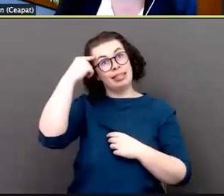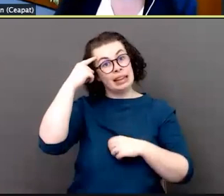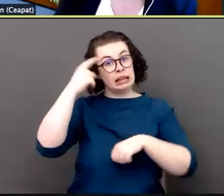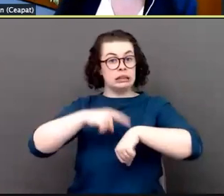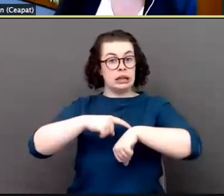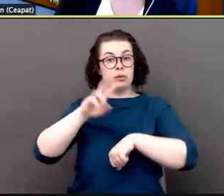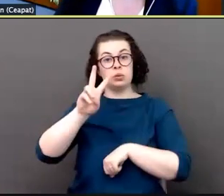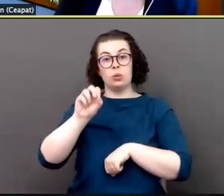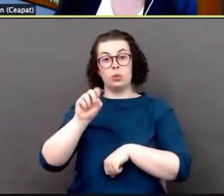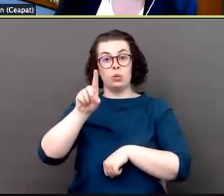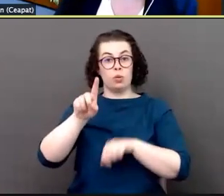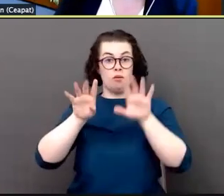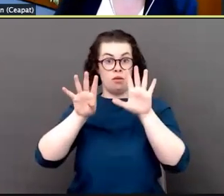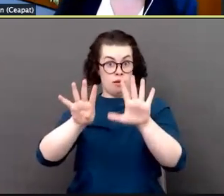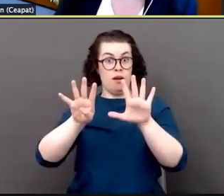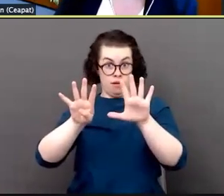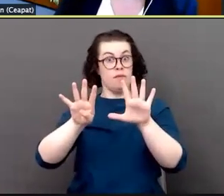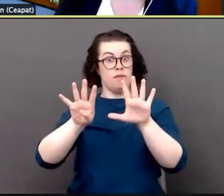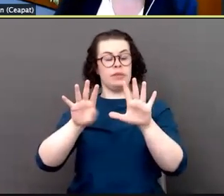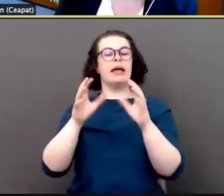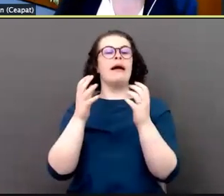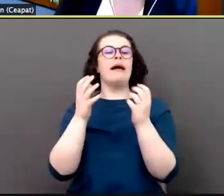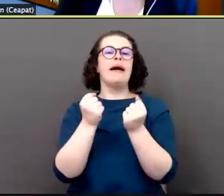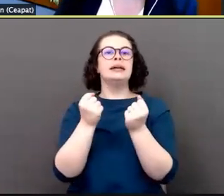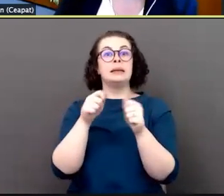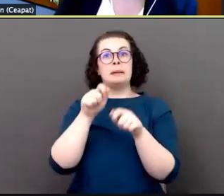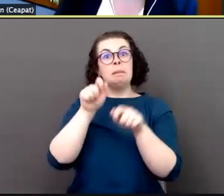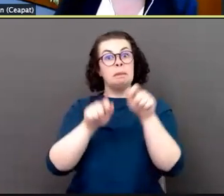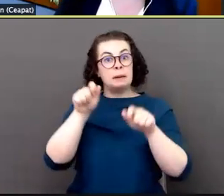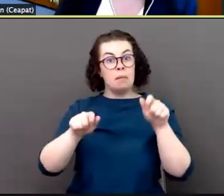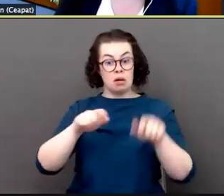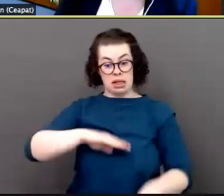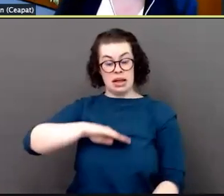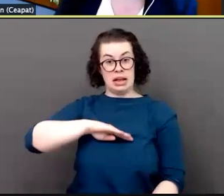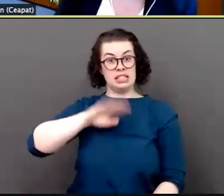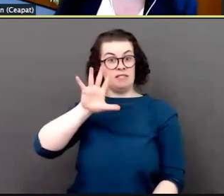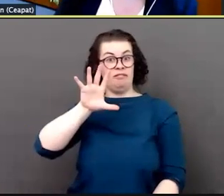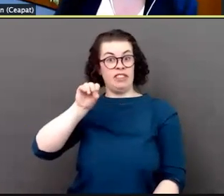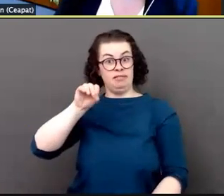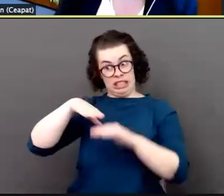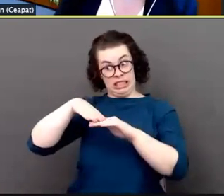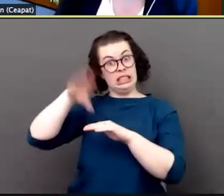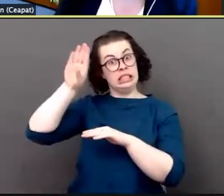2019, travelers over 50 years of age represented